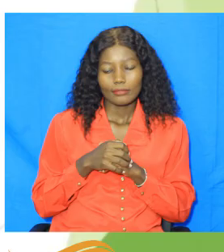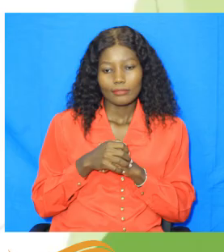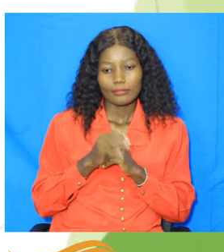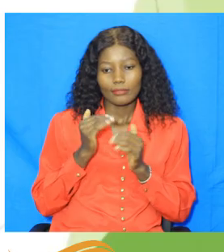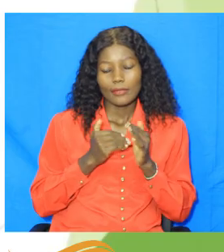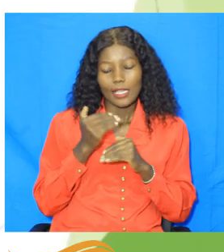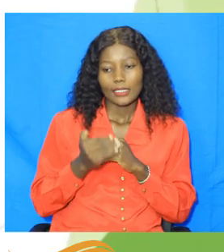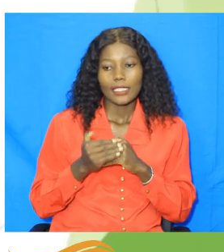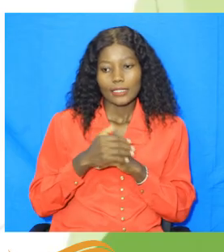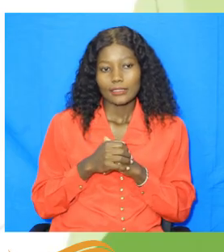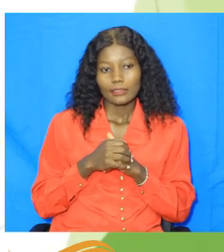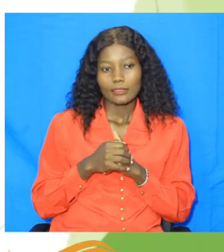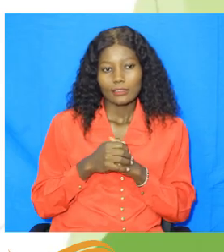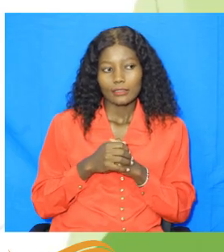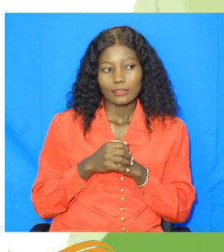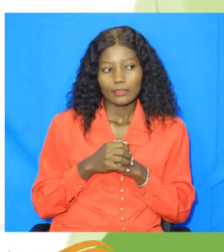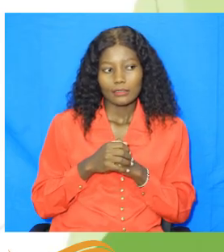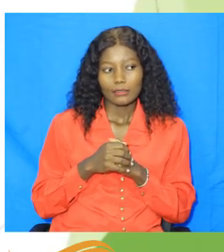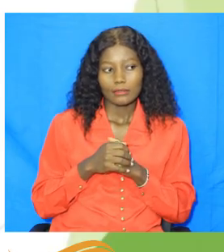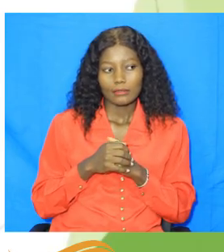Next slide, please.